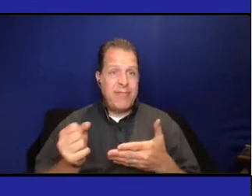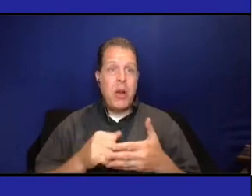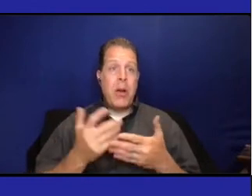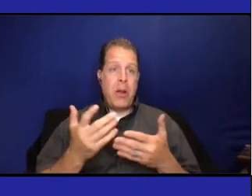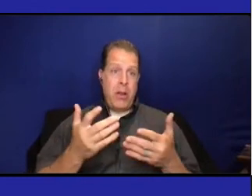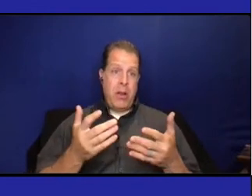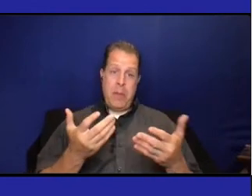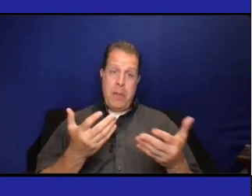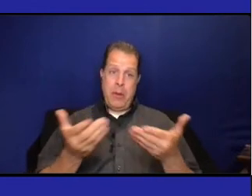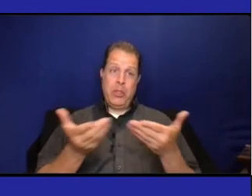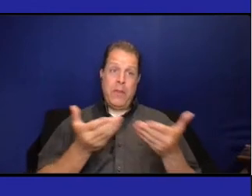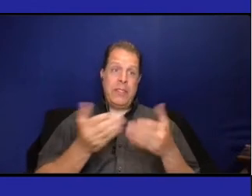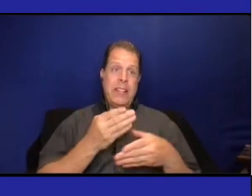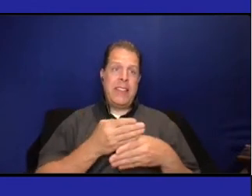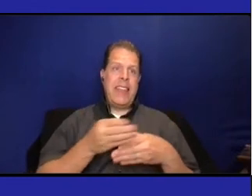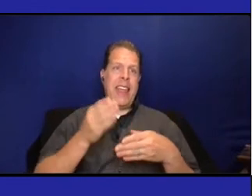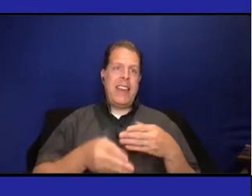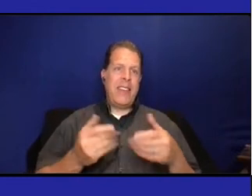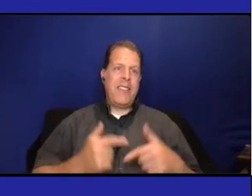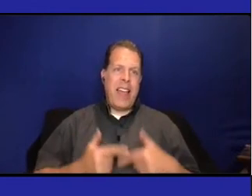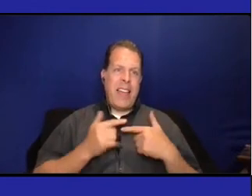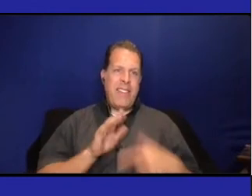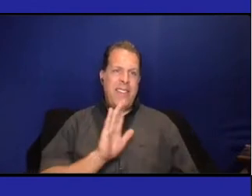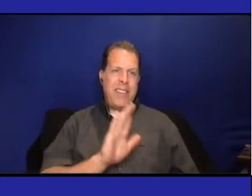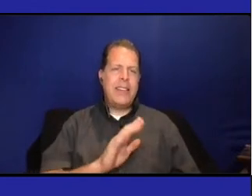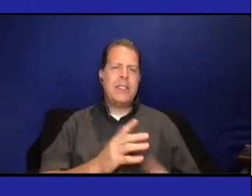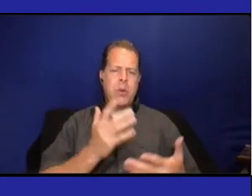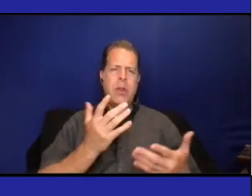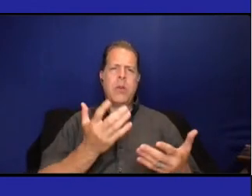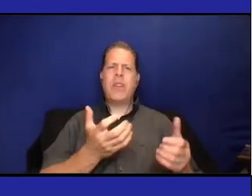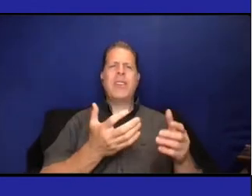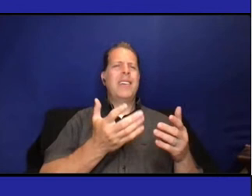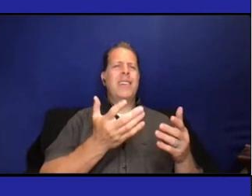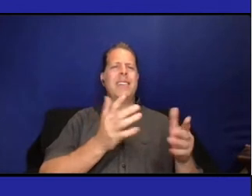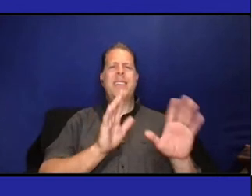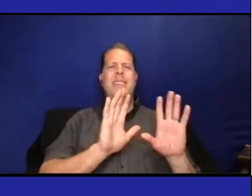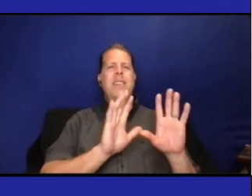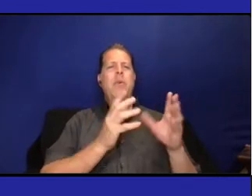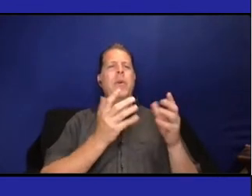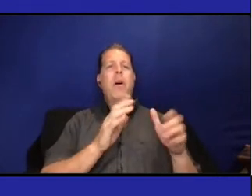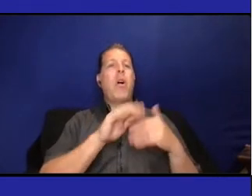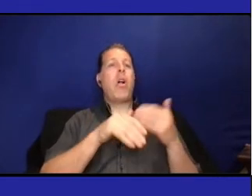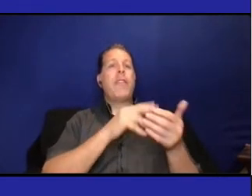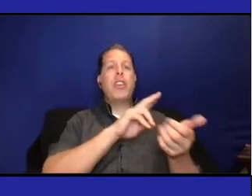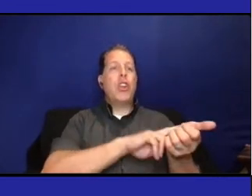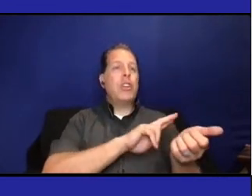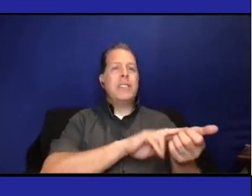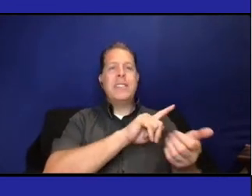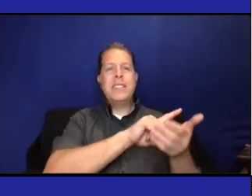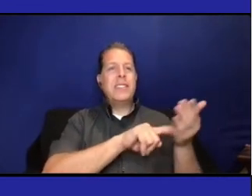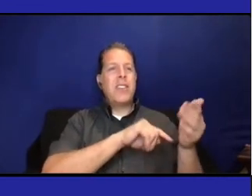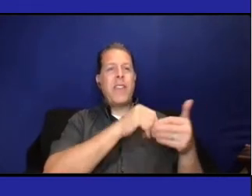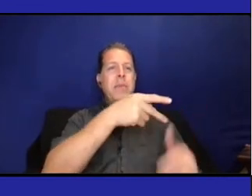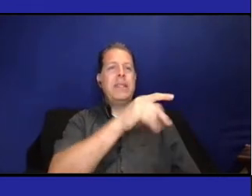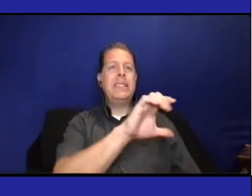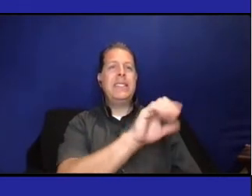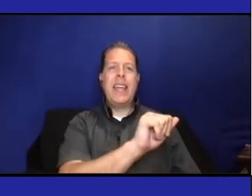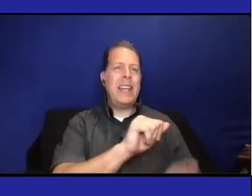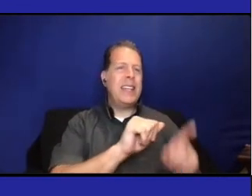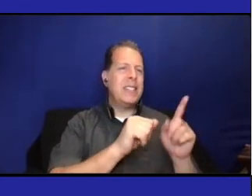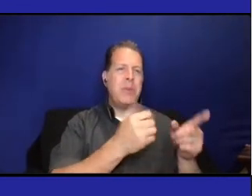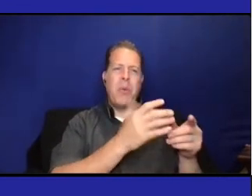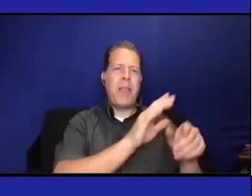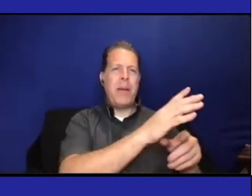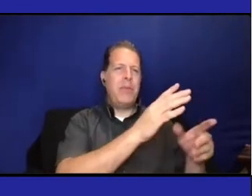so we want to take that away from all of our nurses, all of the PCAs, making sure that they